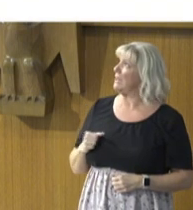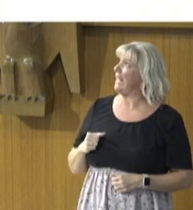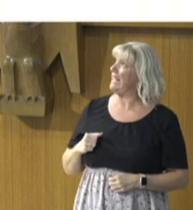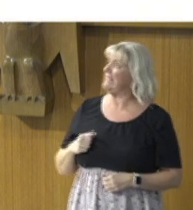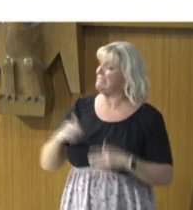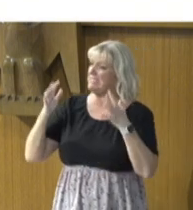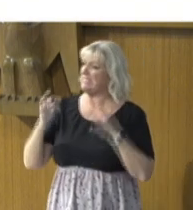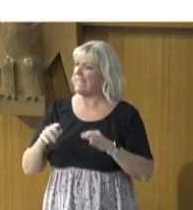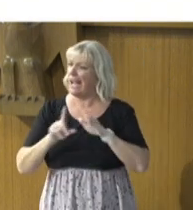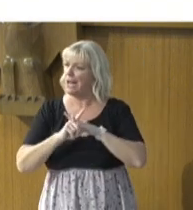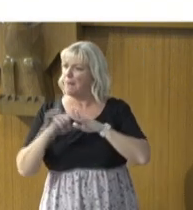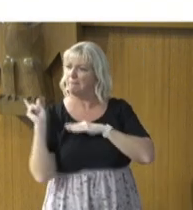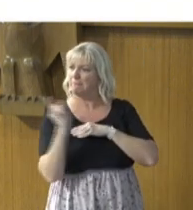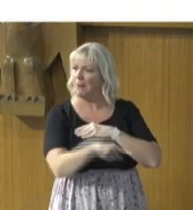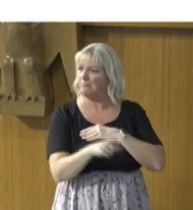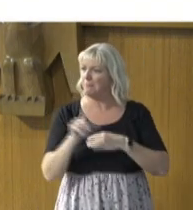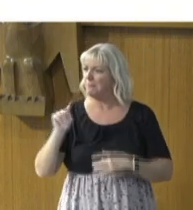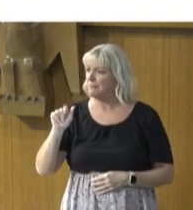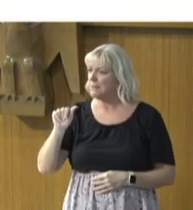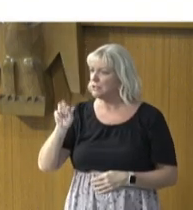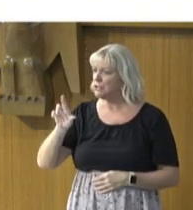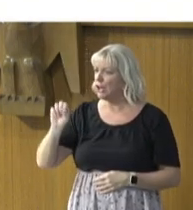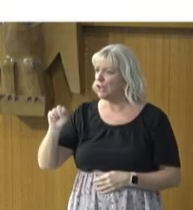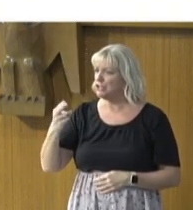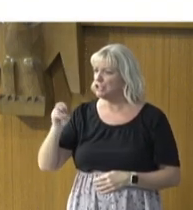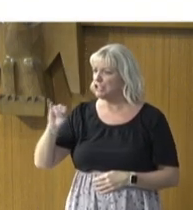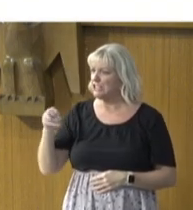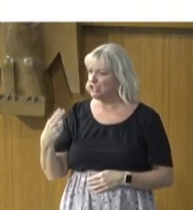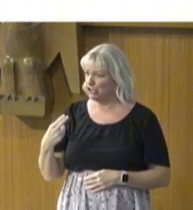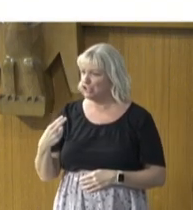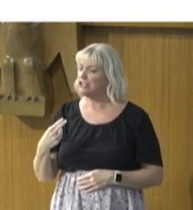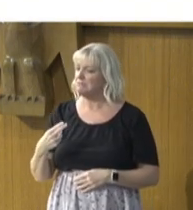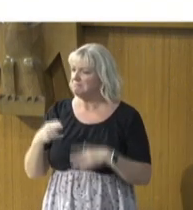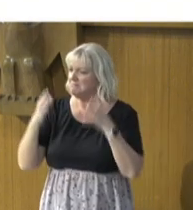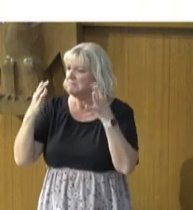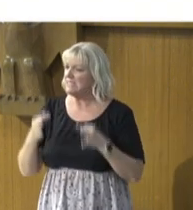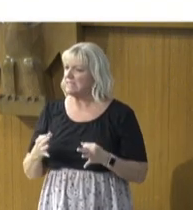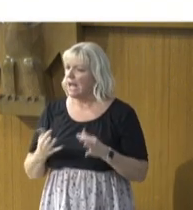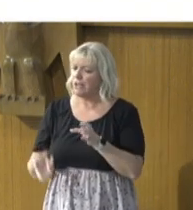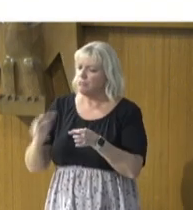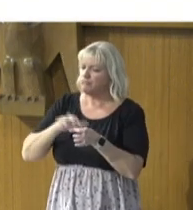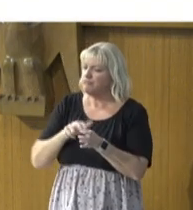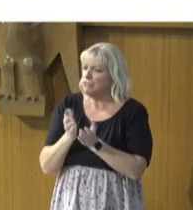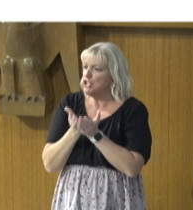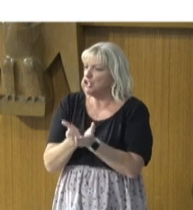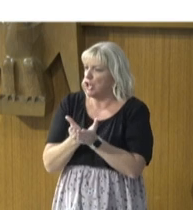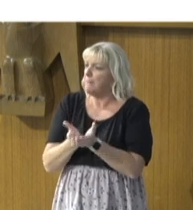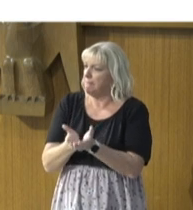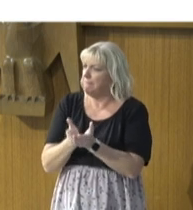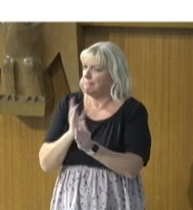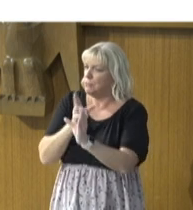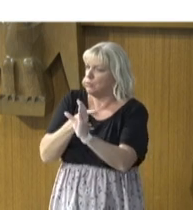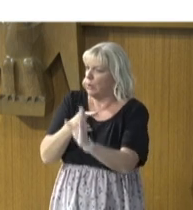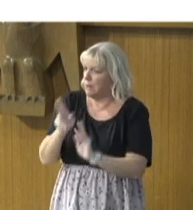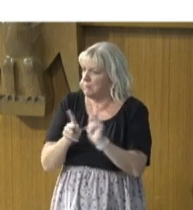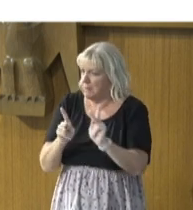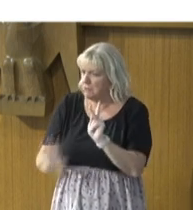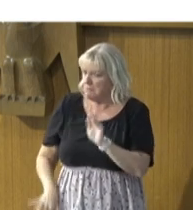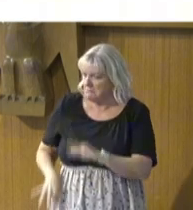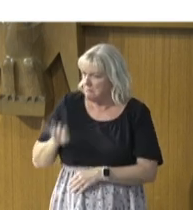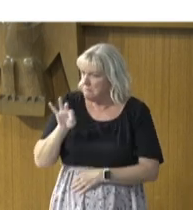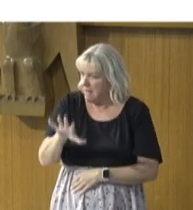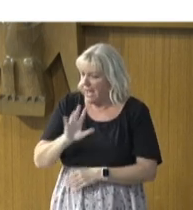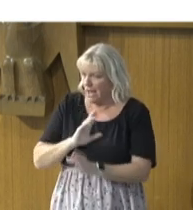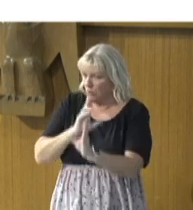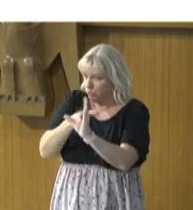Tarshish from the presence of the Lord. He went down to Joppa and found a ship going to Tarshish. So he paid his fare